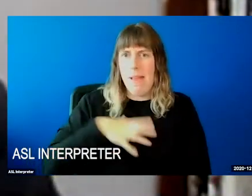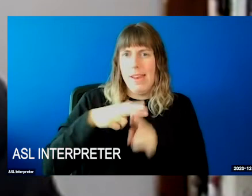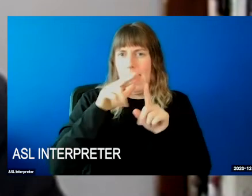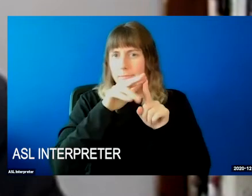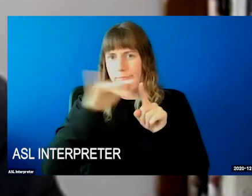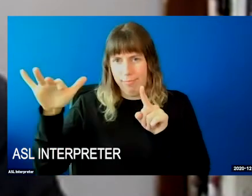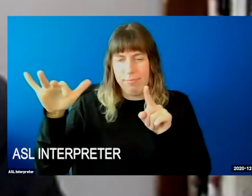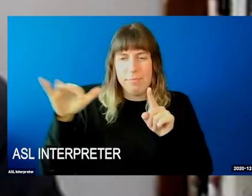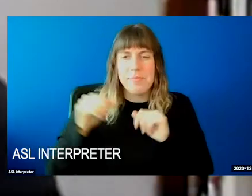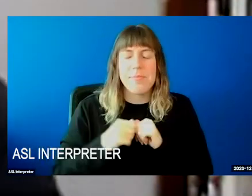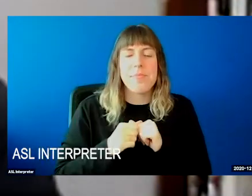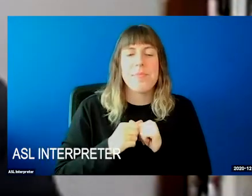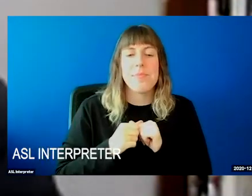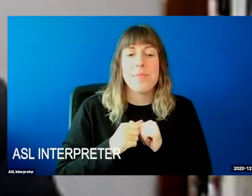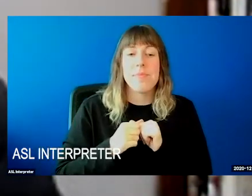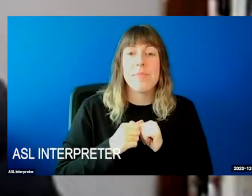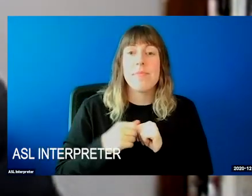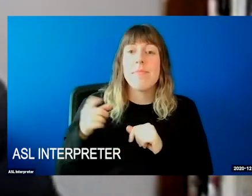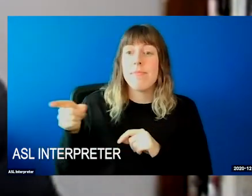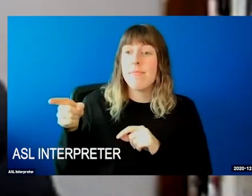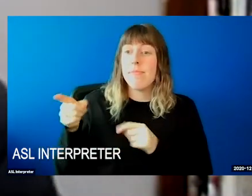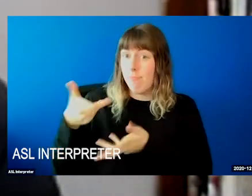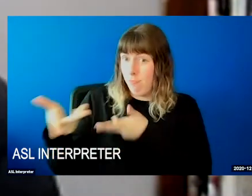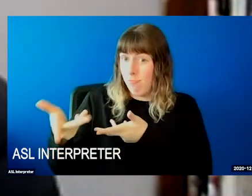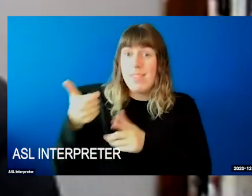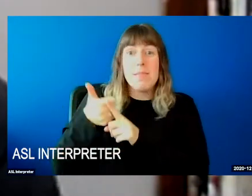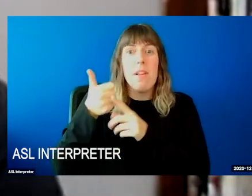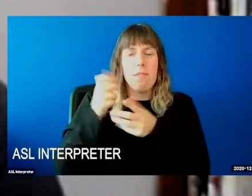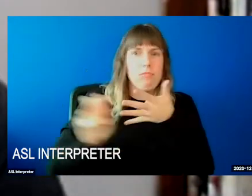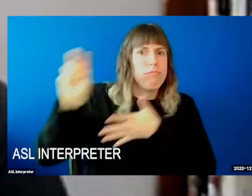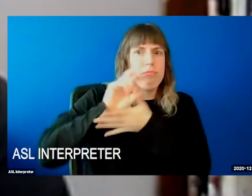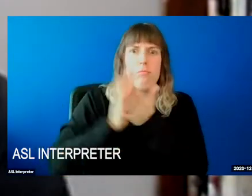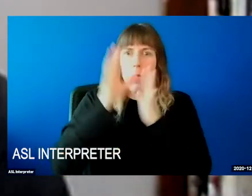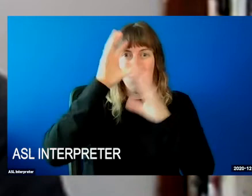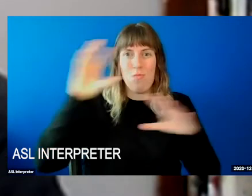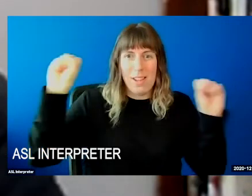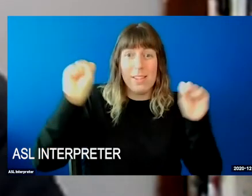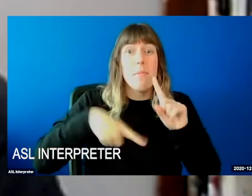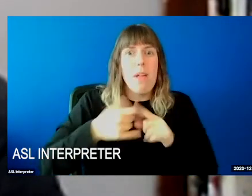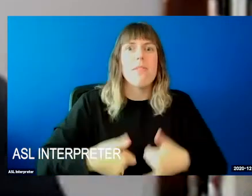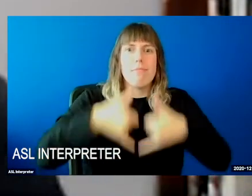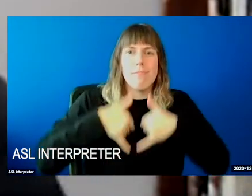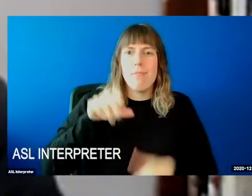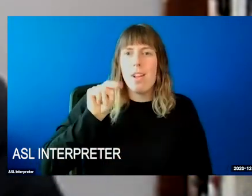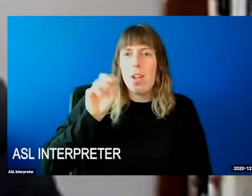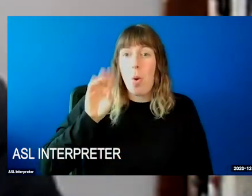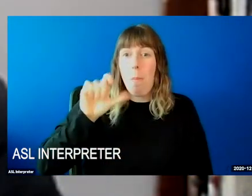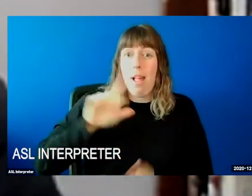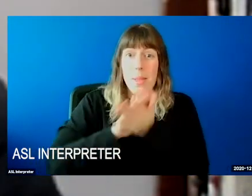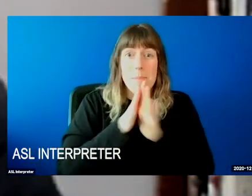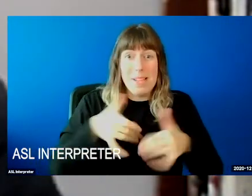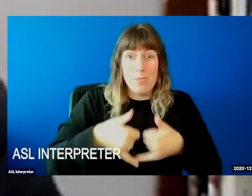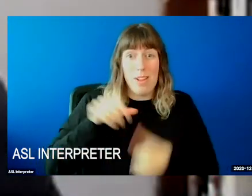who long after I worked with him became president, won the Nobel Peace Prize in 2016. And I interviewed him a